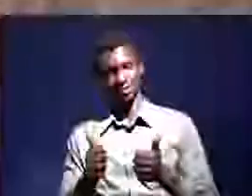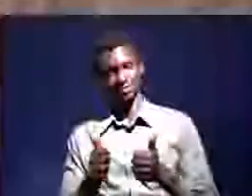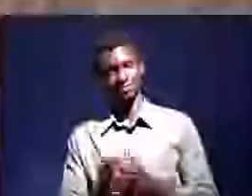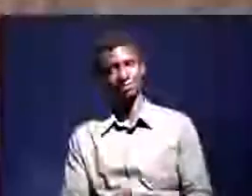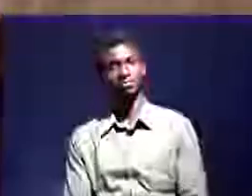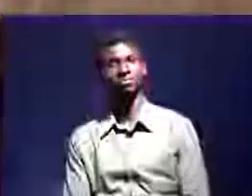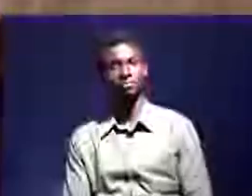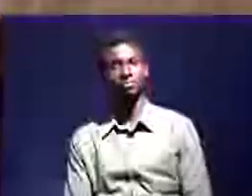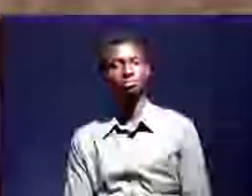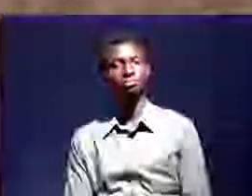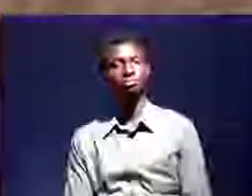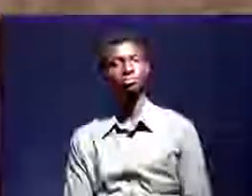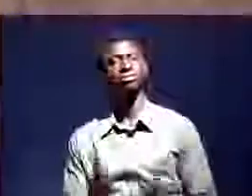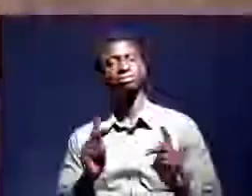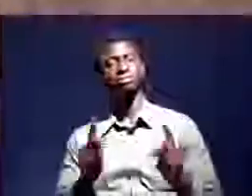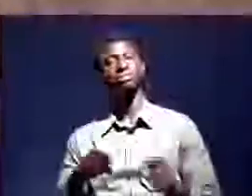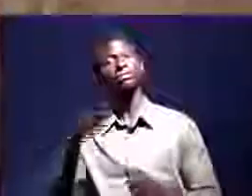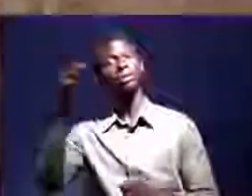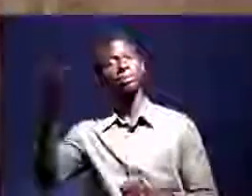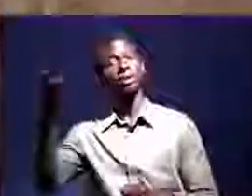to the end,